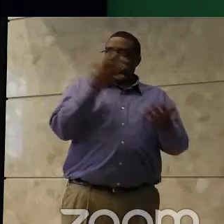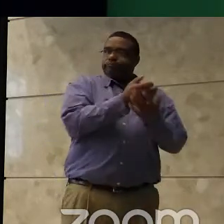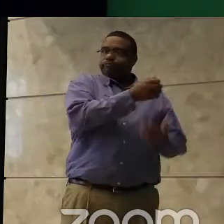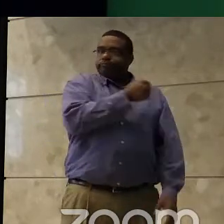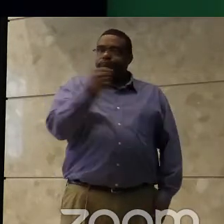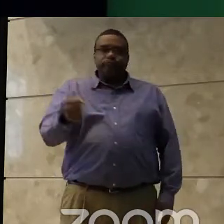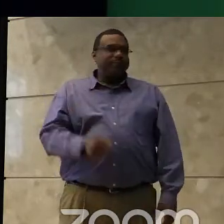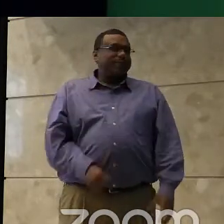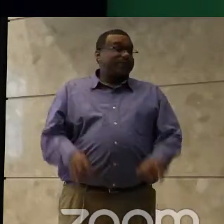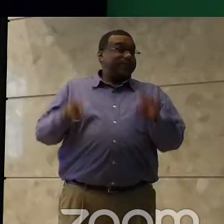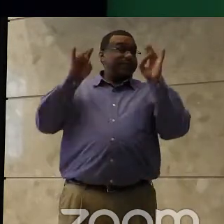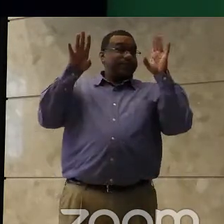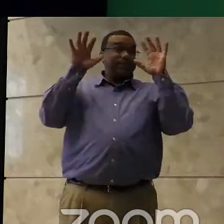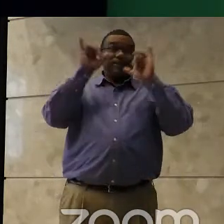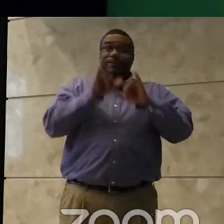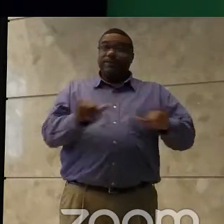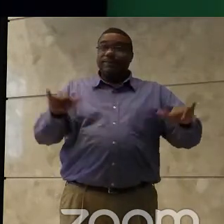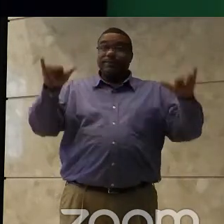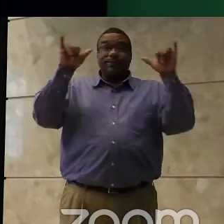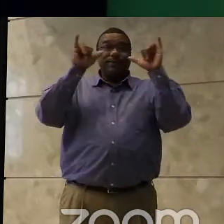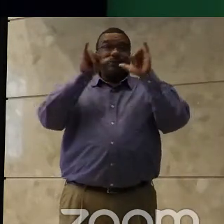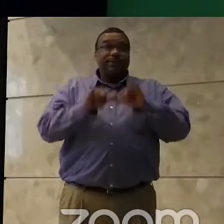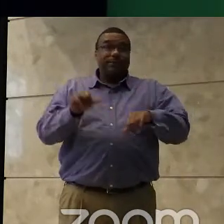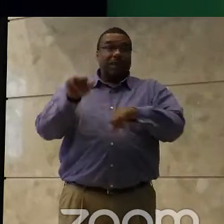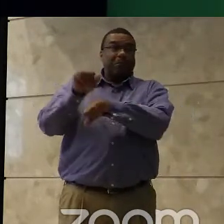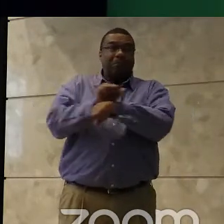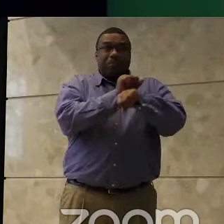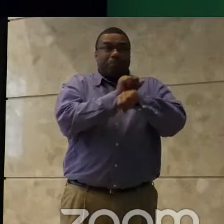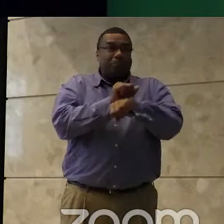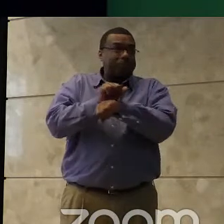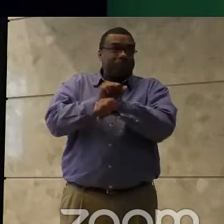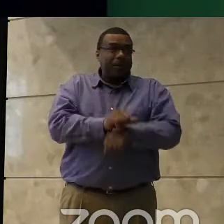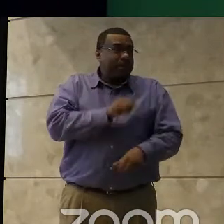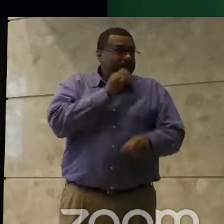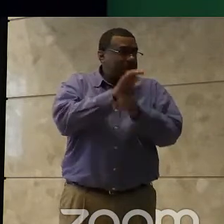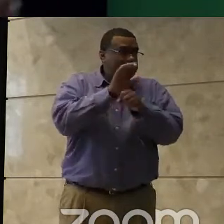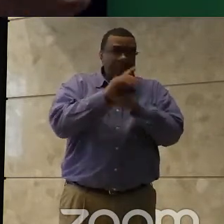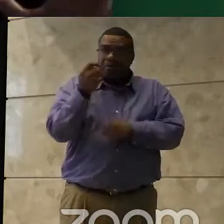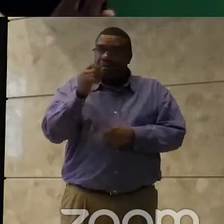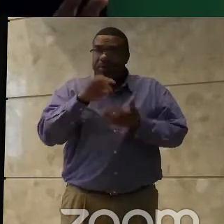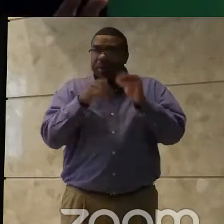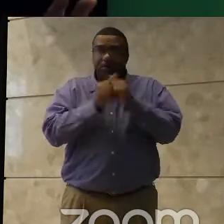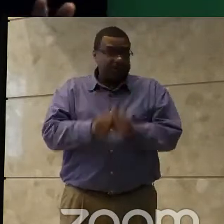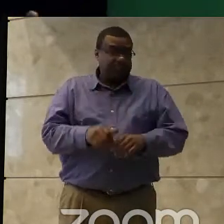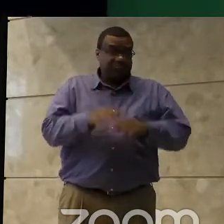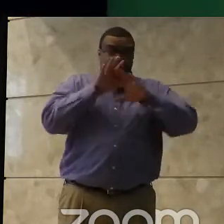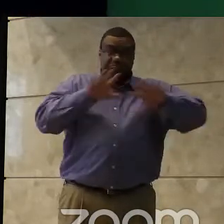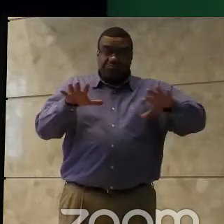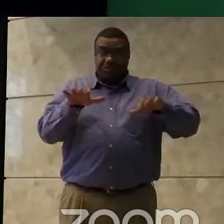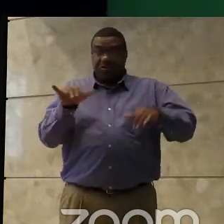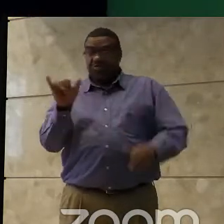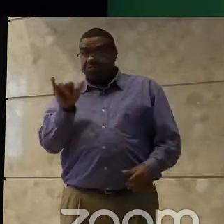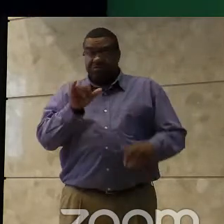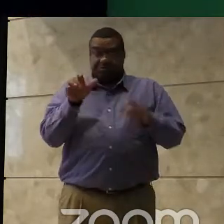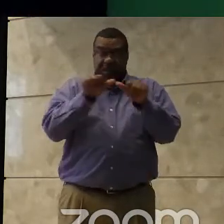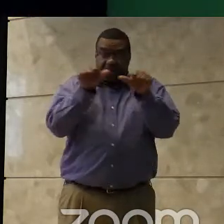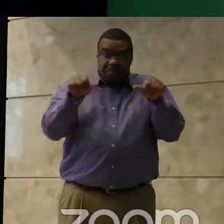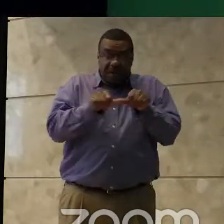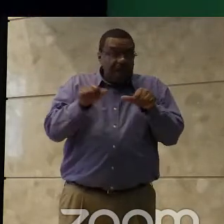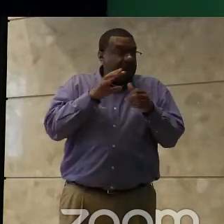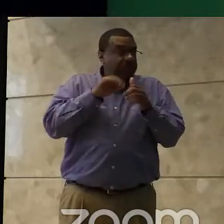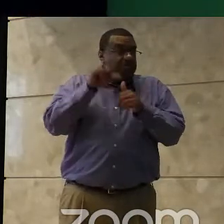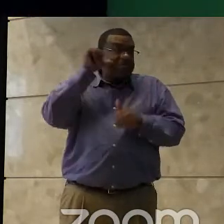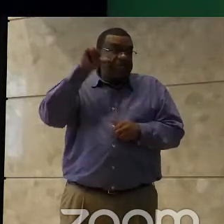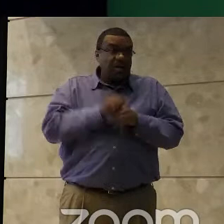treated like slaves, like animals, not enough restrooms, too many children in the same little space, no beds, on the floor for a